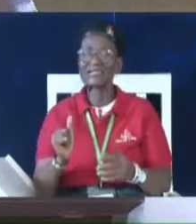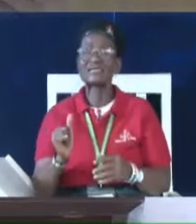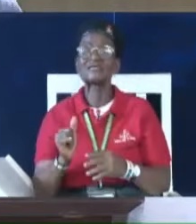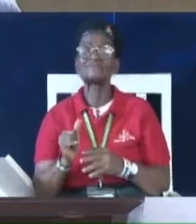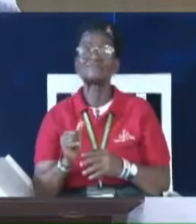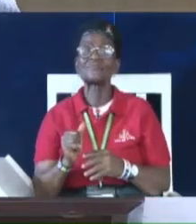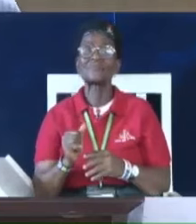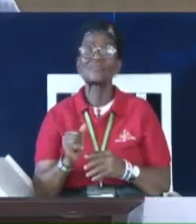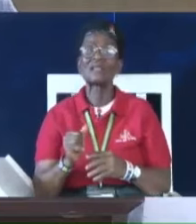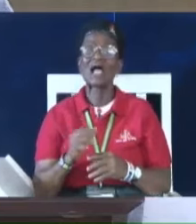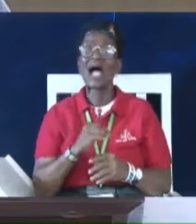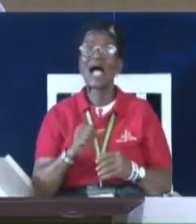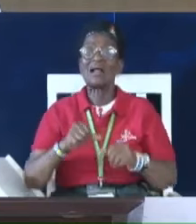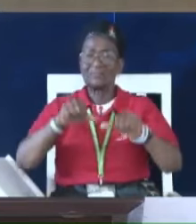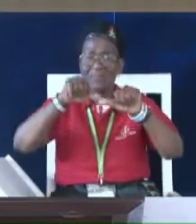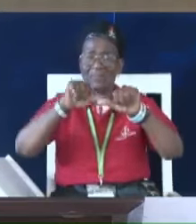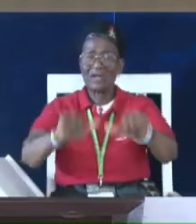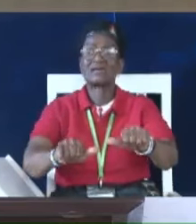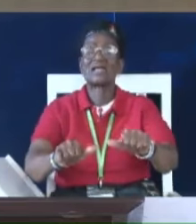and permanently.